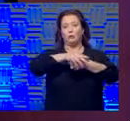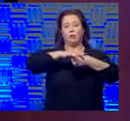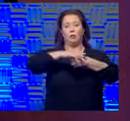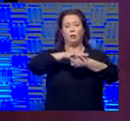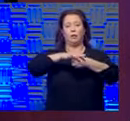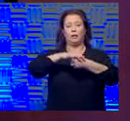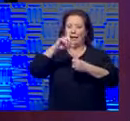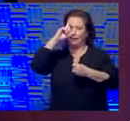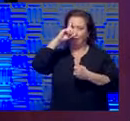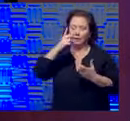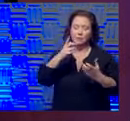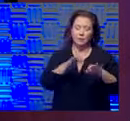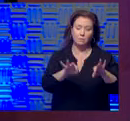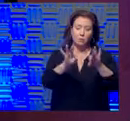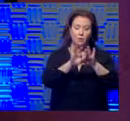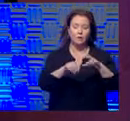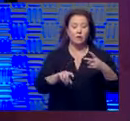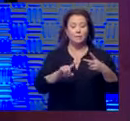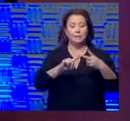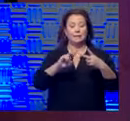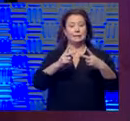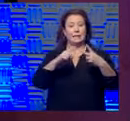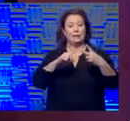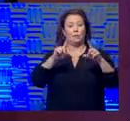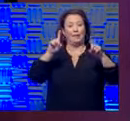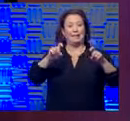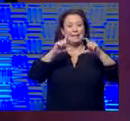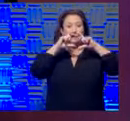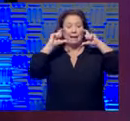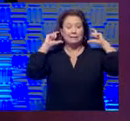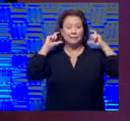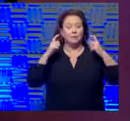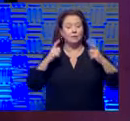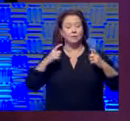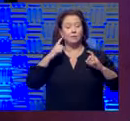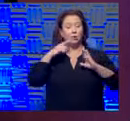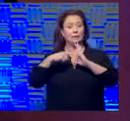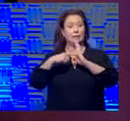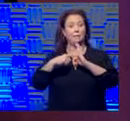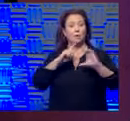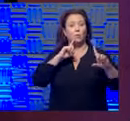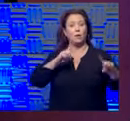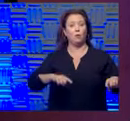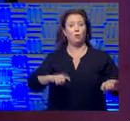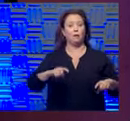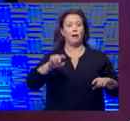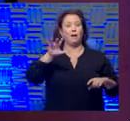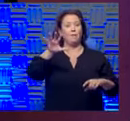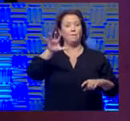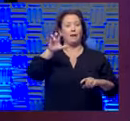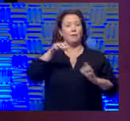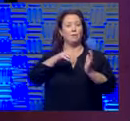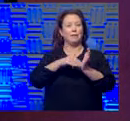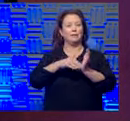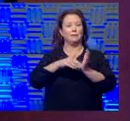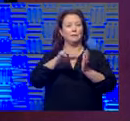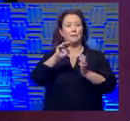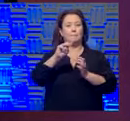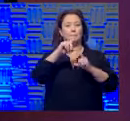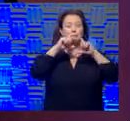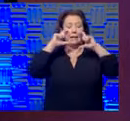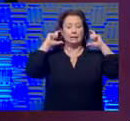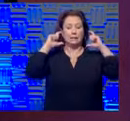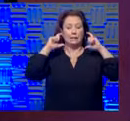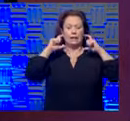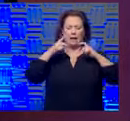I think says something. But the second thing is that we test them. For example, we ordered 500,000 masks, but I got